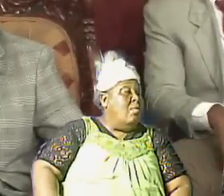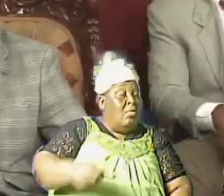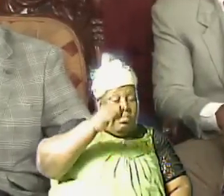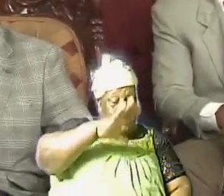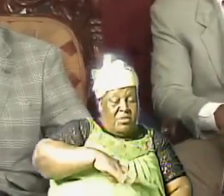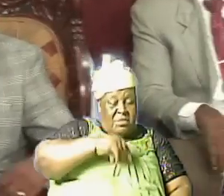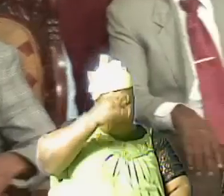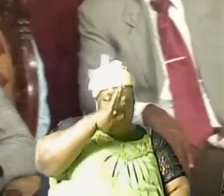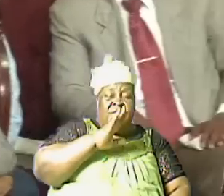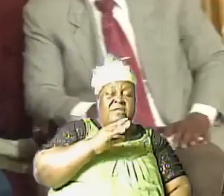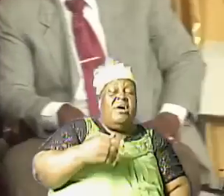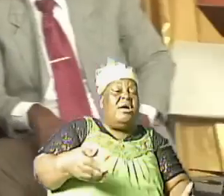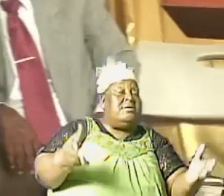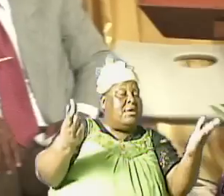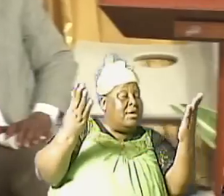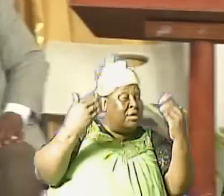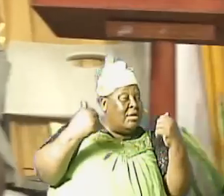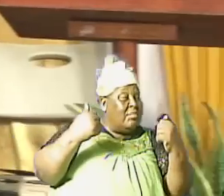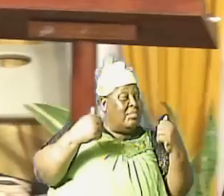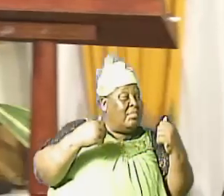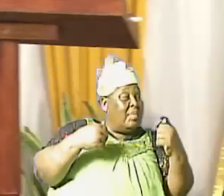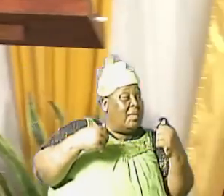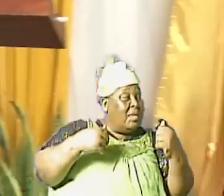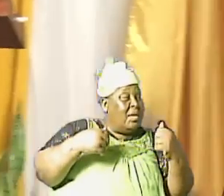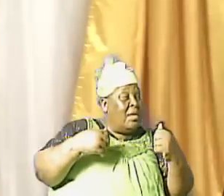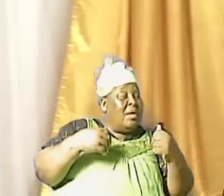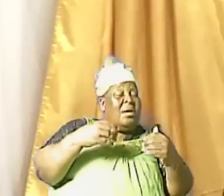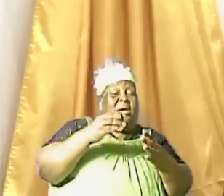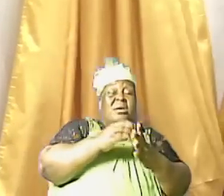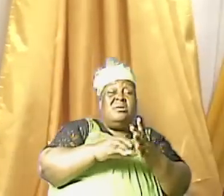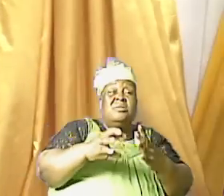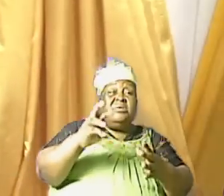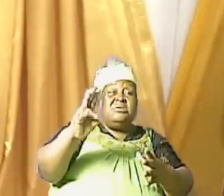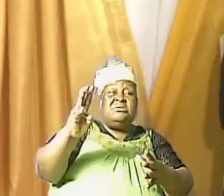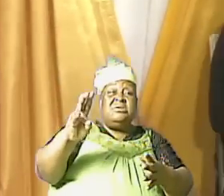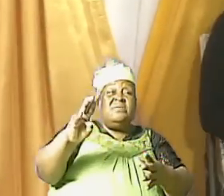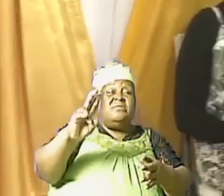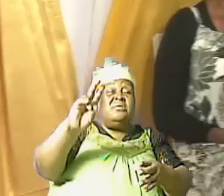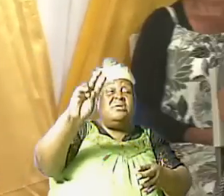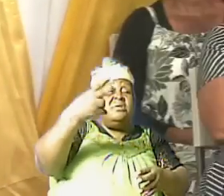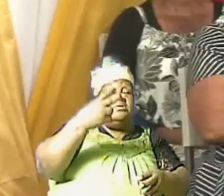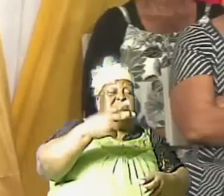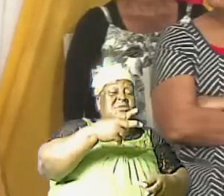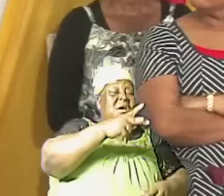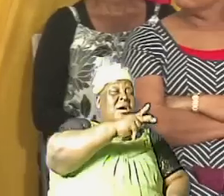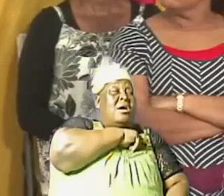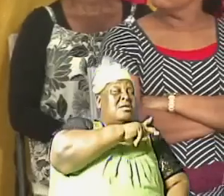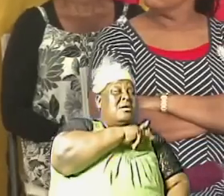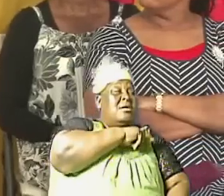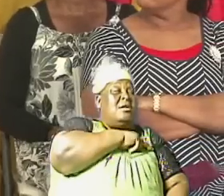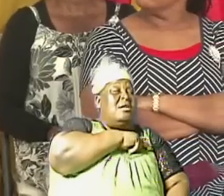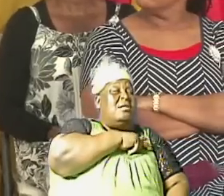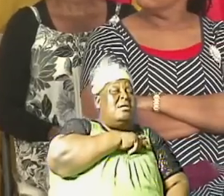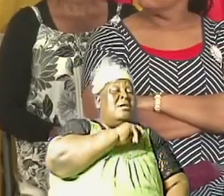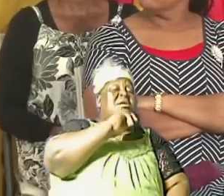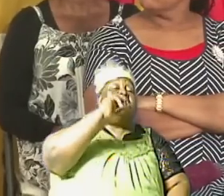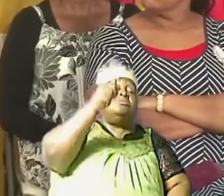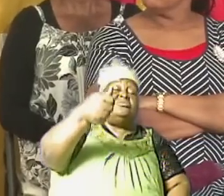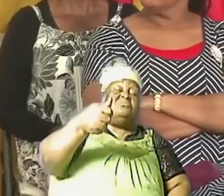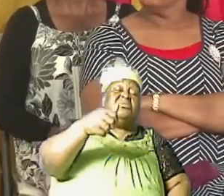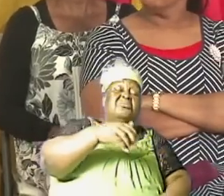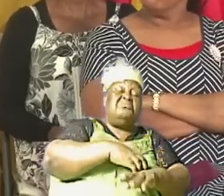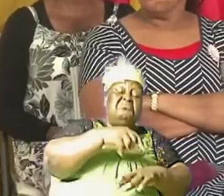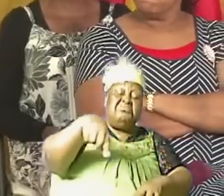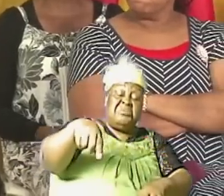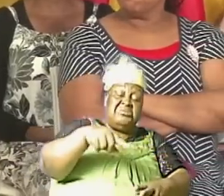But the man of God came in chapter 7 of 2 Kings and said, tomorrow